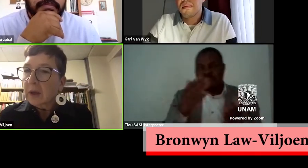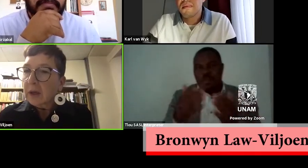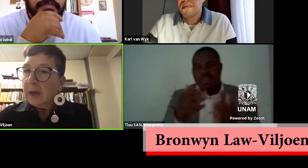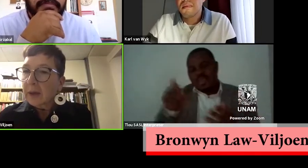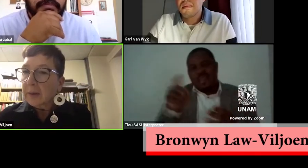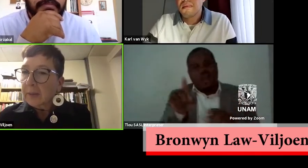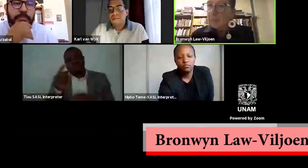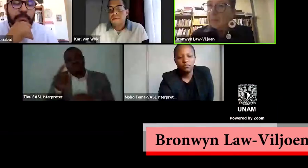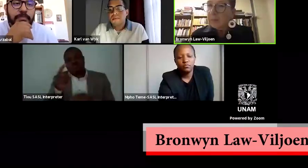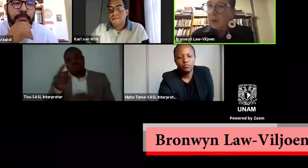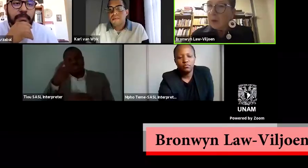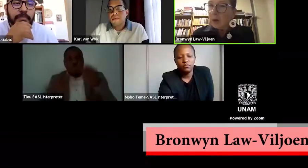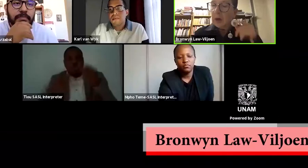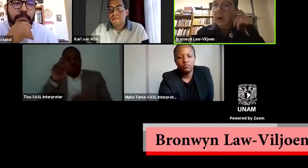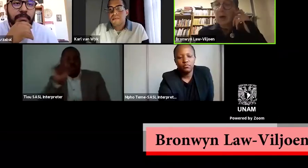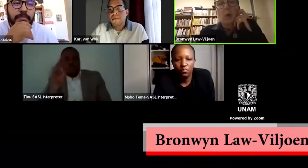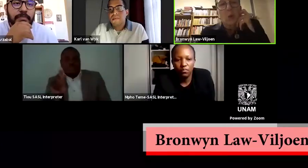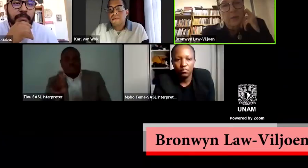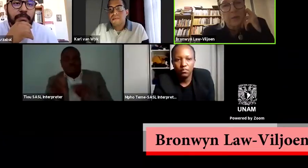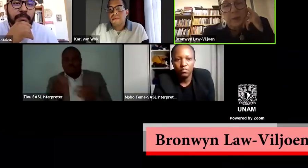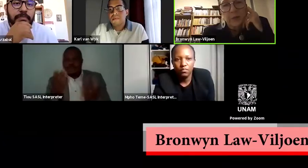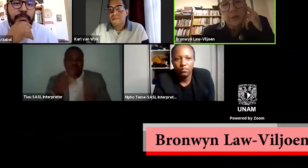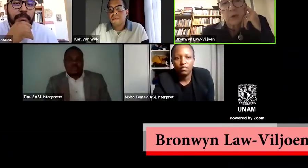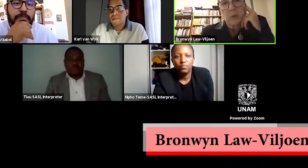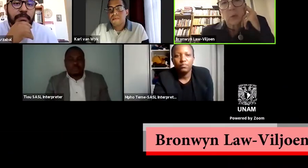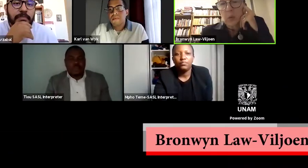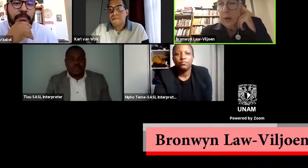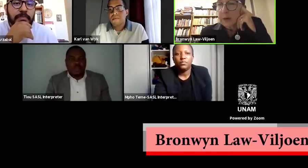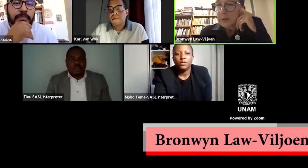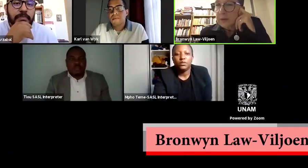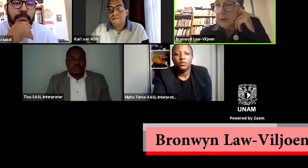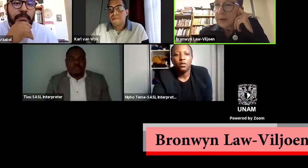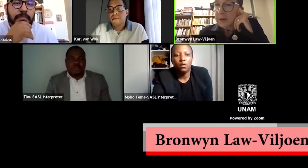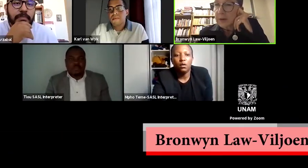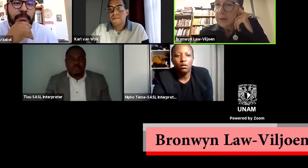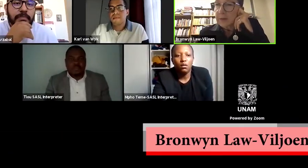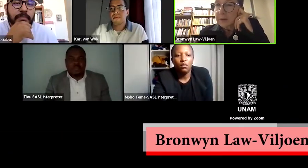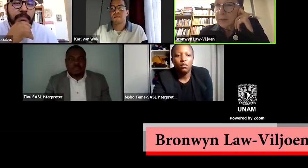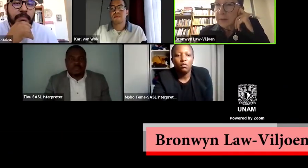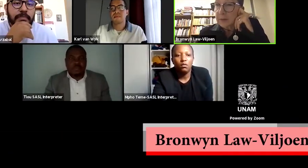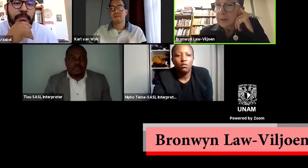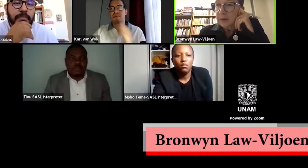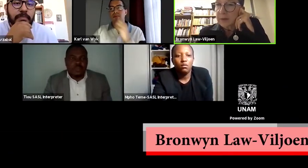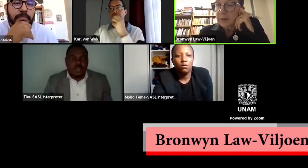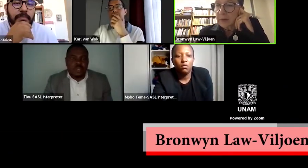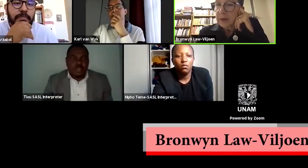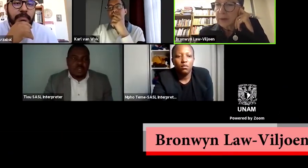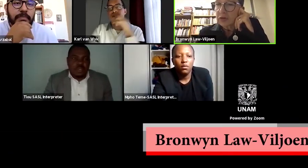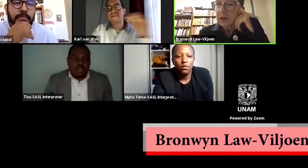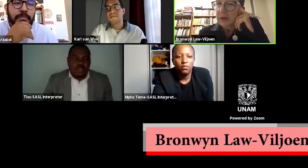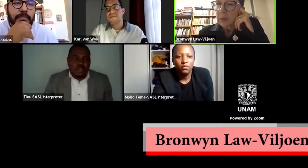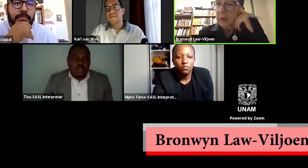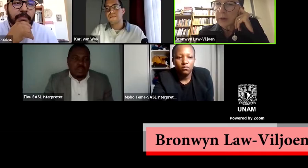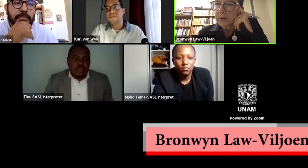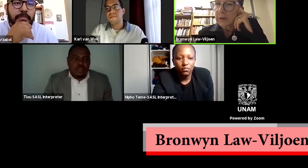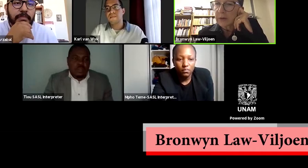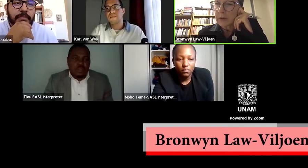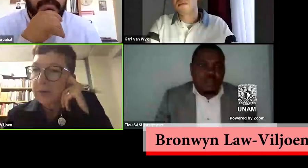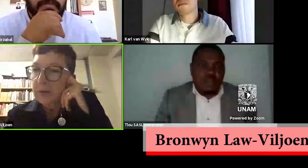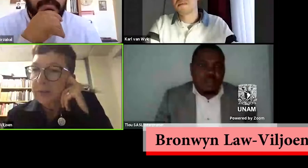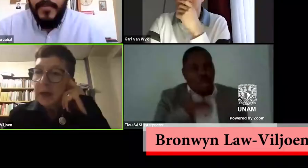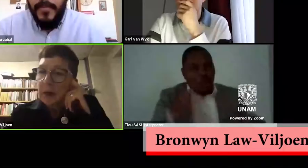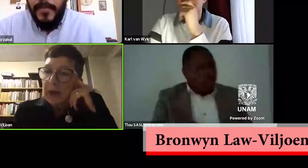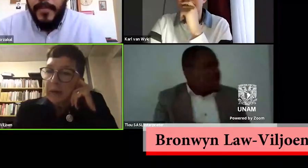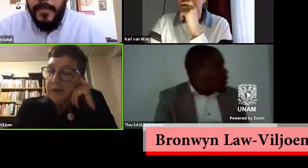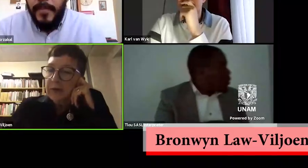um first of all what is the this is just looking at the chat what is the